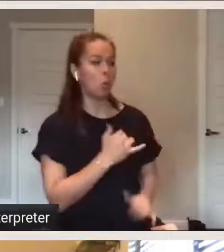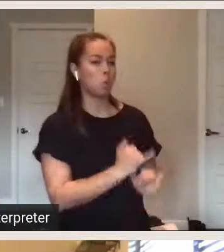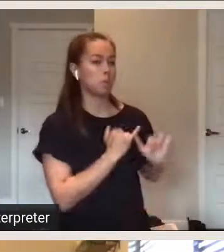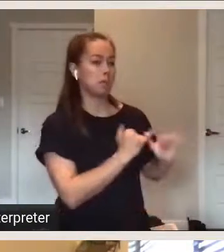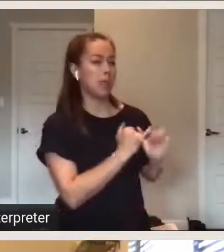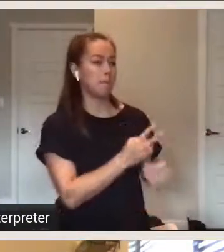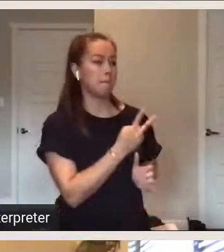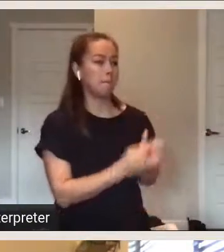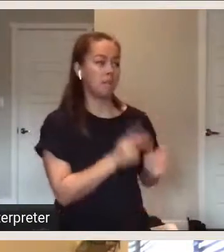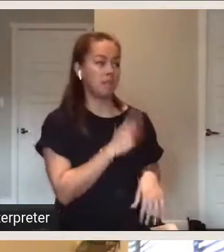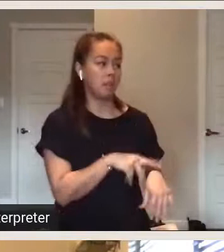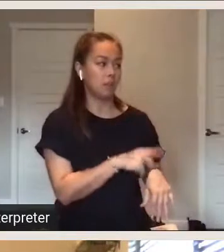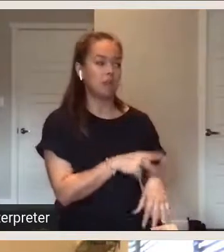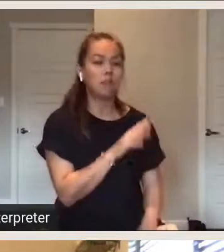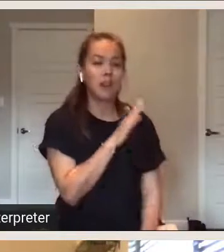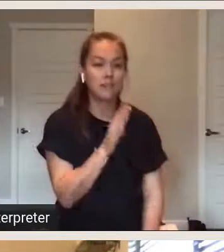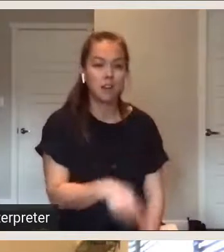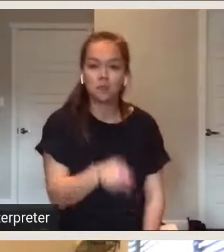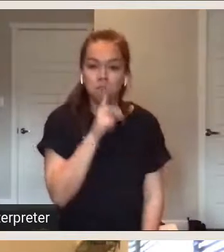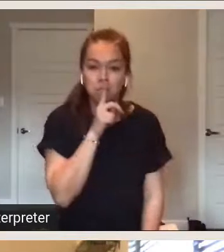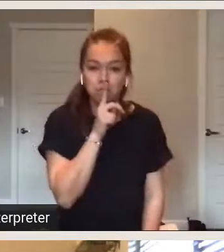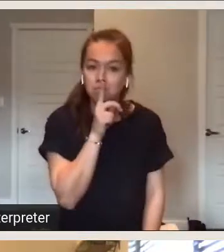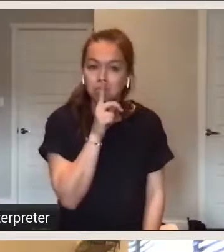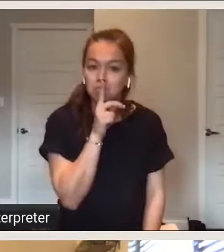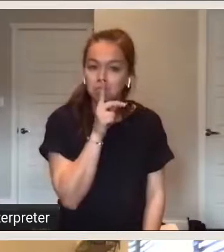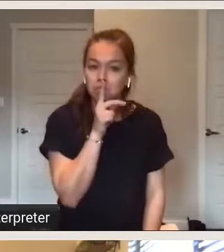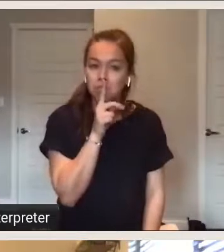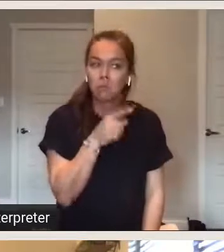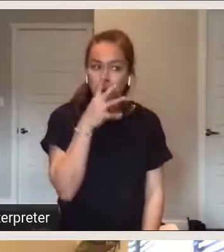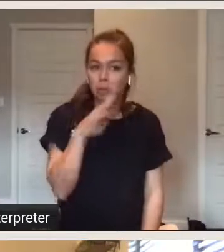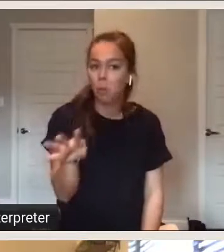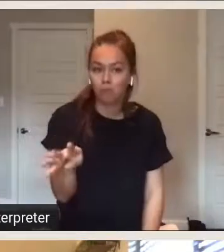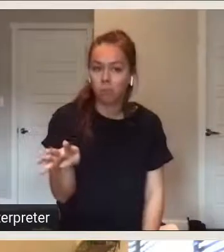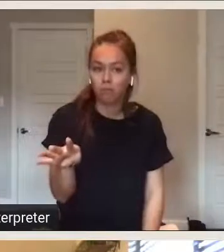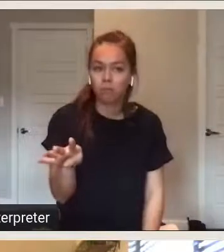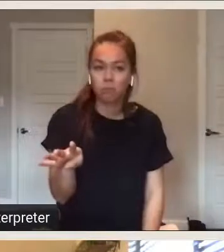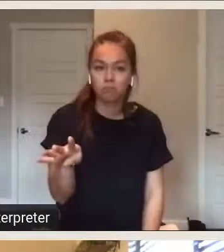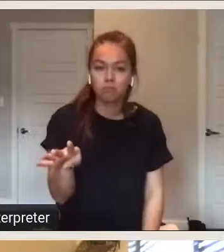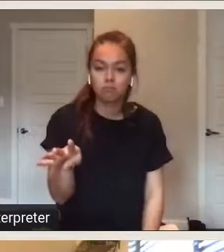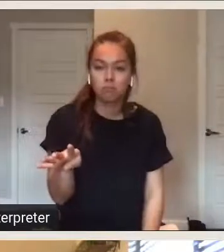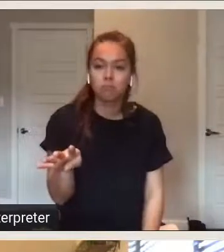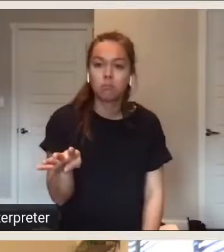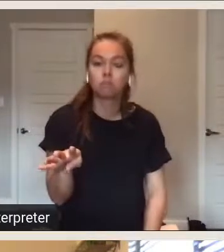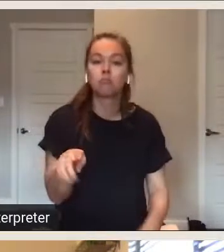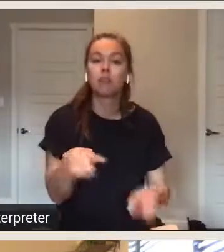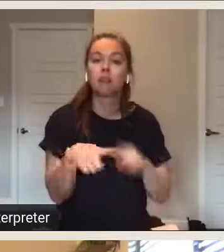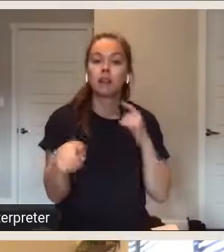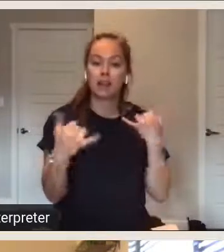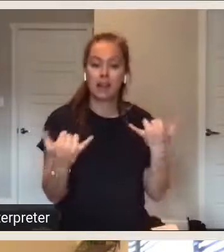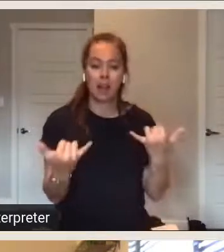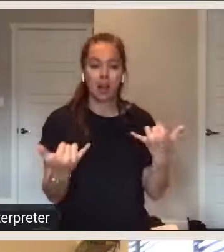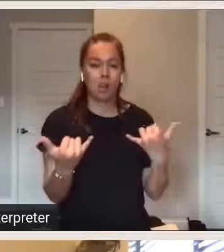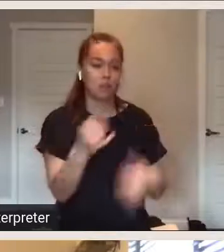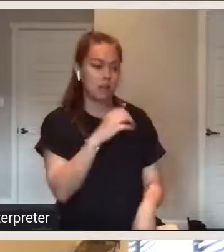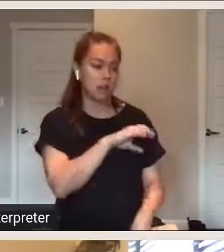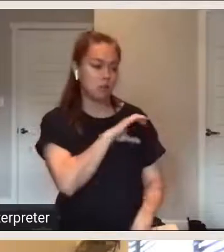it. And I think that the characters, rightly so, are navigating this like